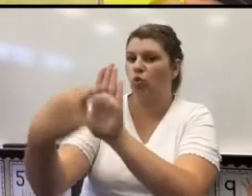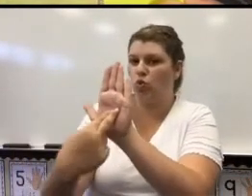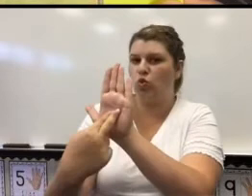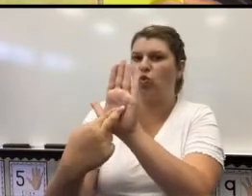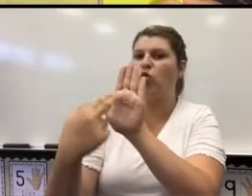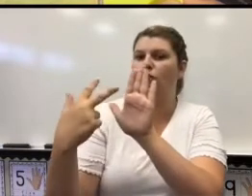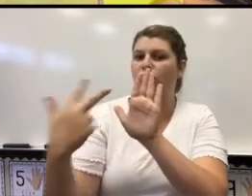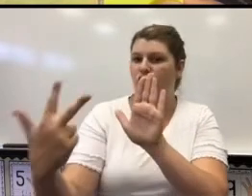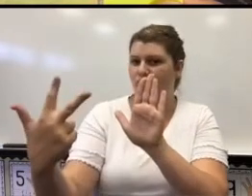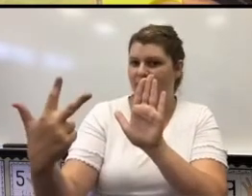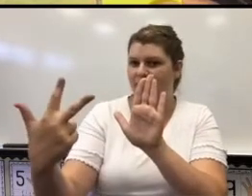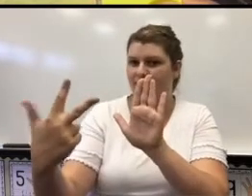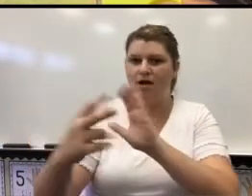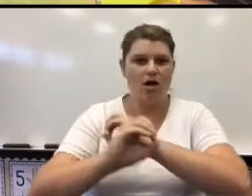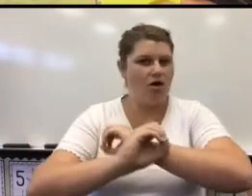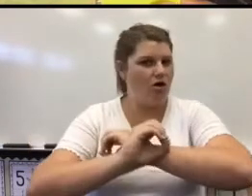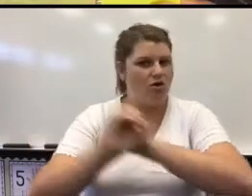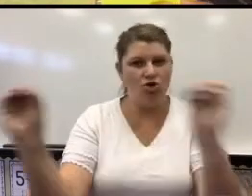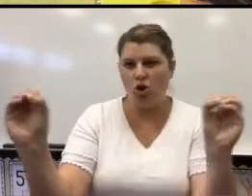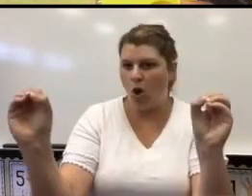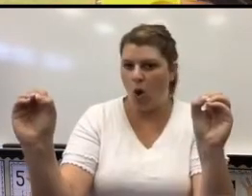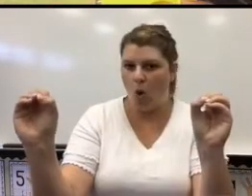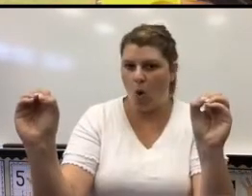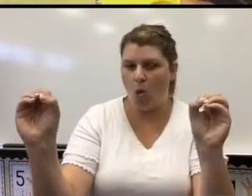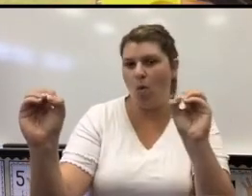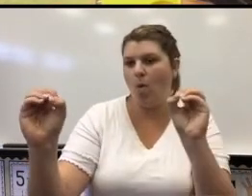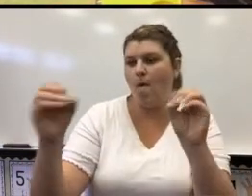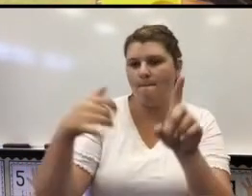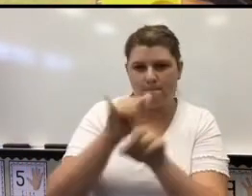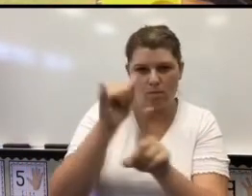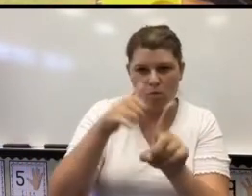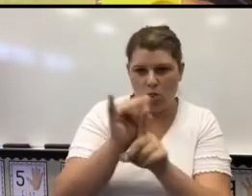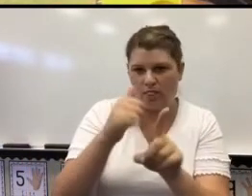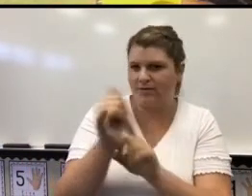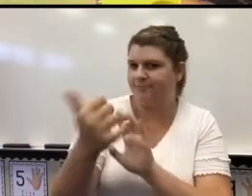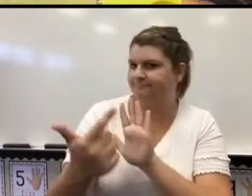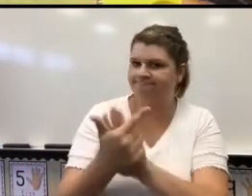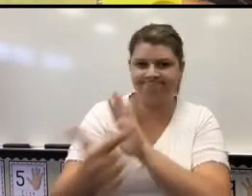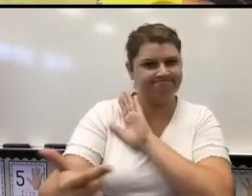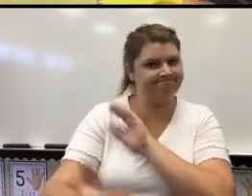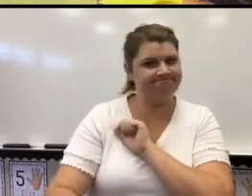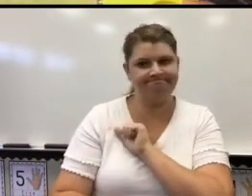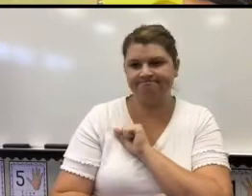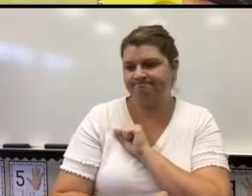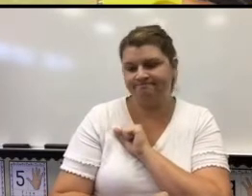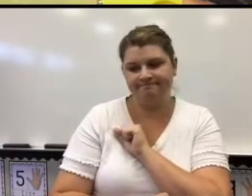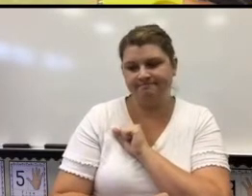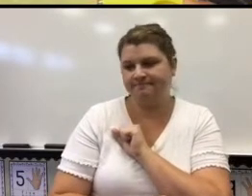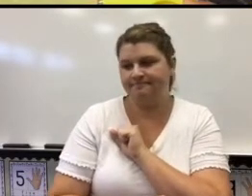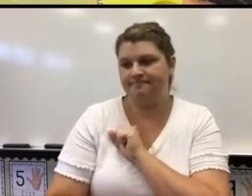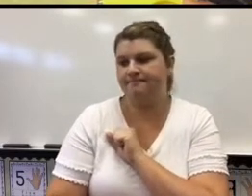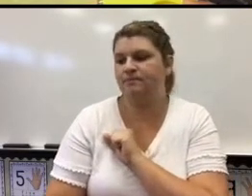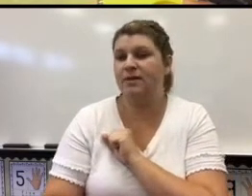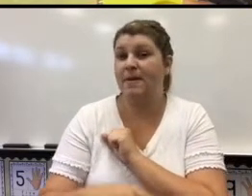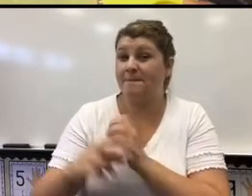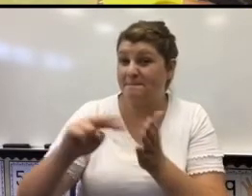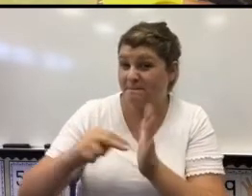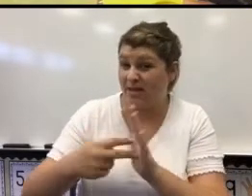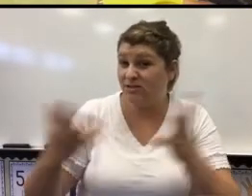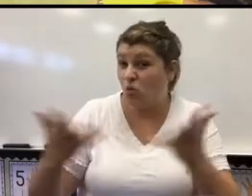it up for George and everyone to see. Rule number 3, no bullies